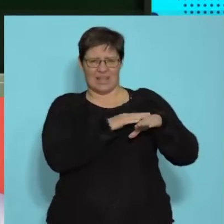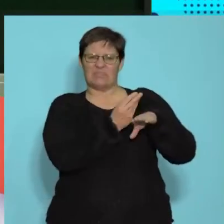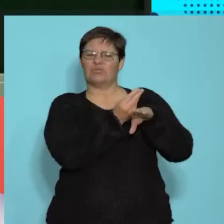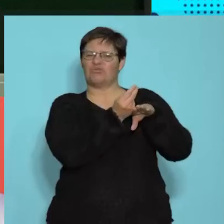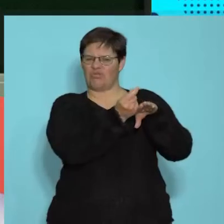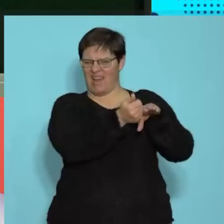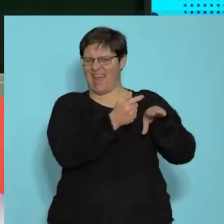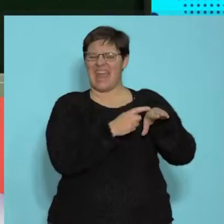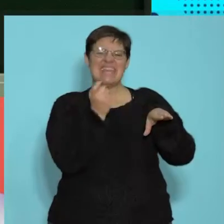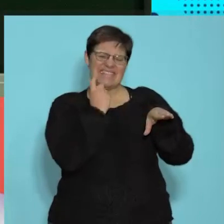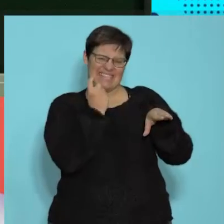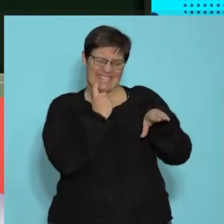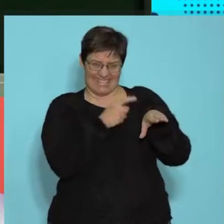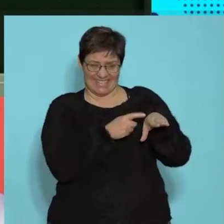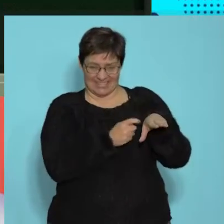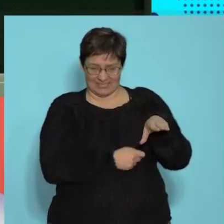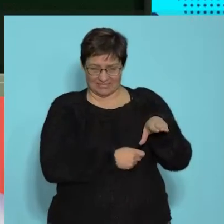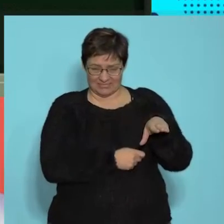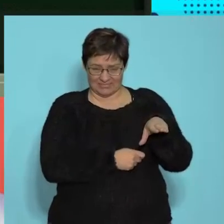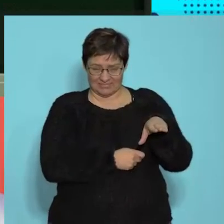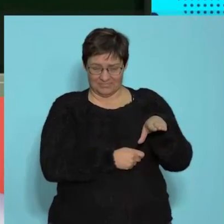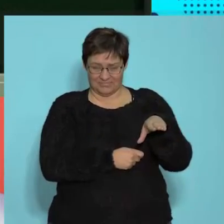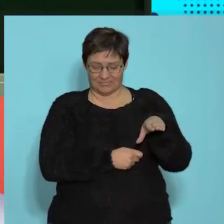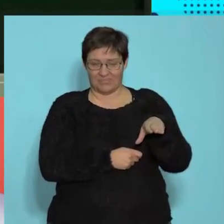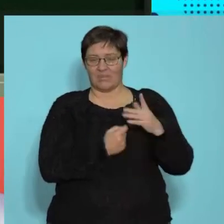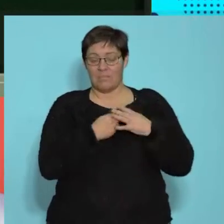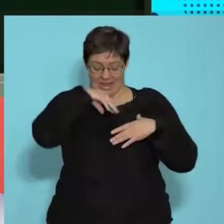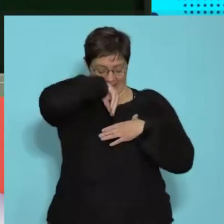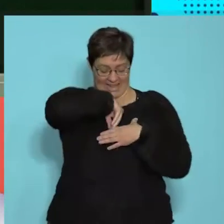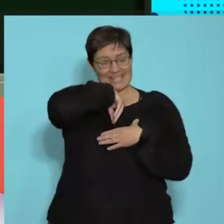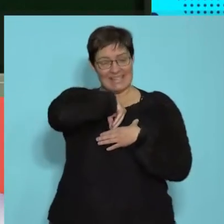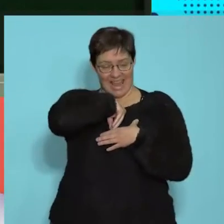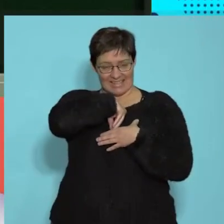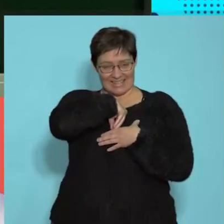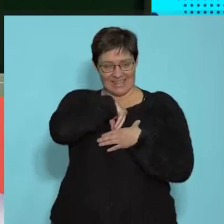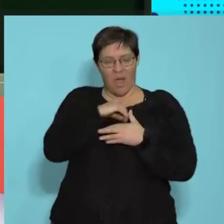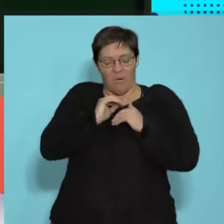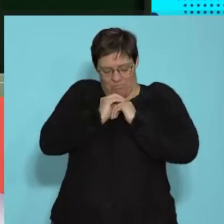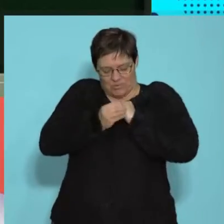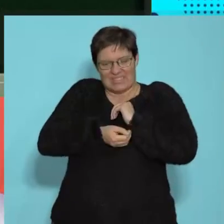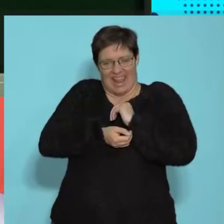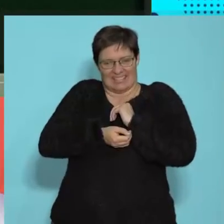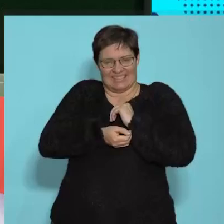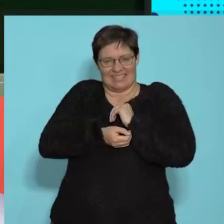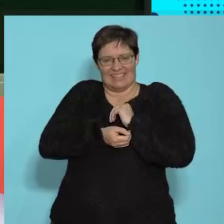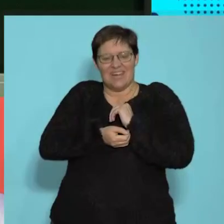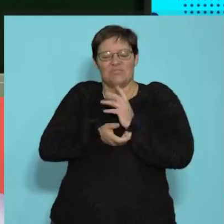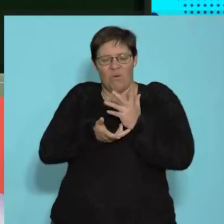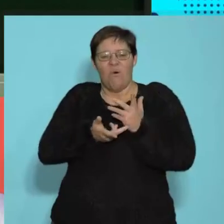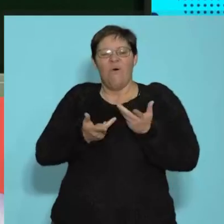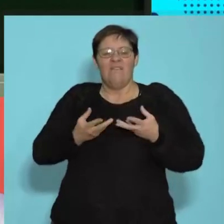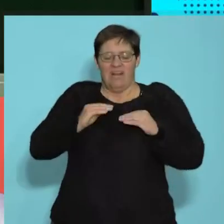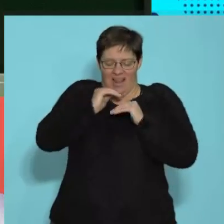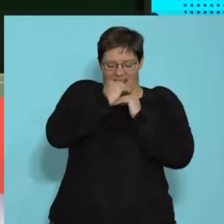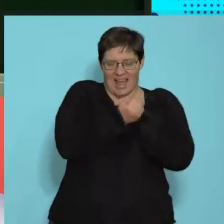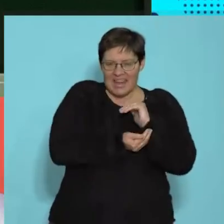stands a much greater chance of evaporating, drying out. But our lungs are deep in our body cavity. Right? We have